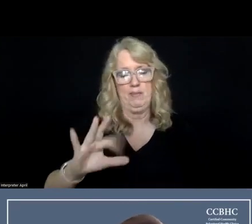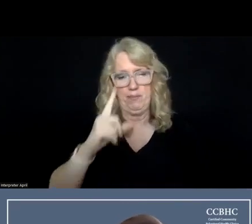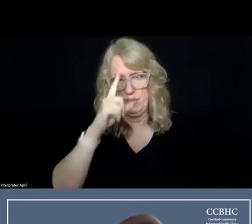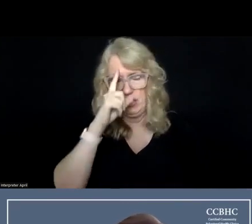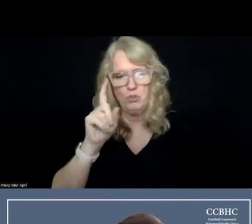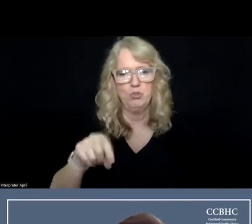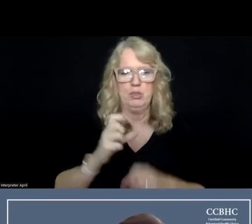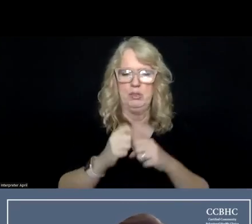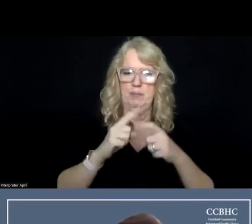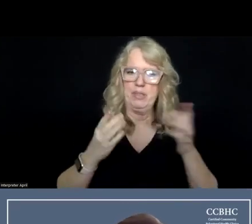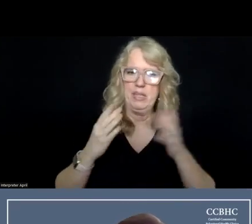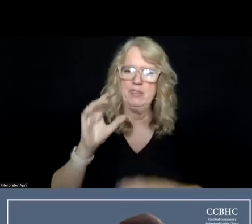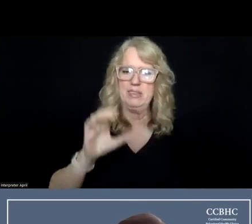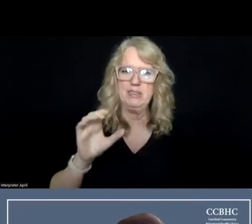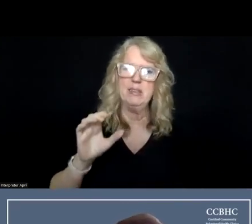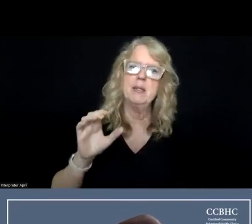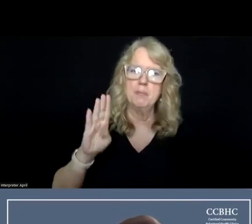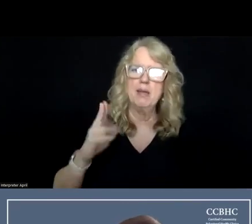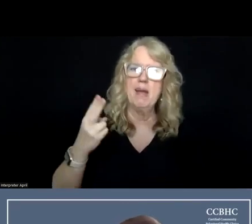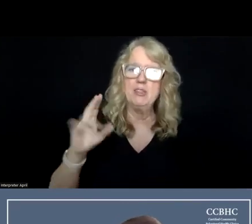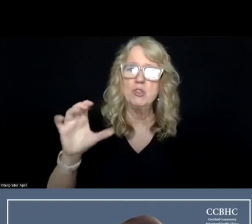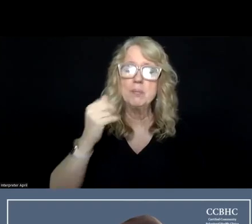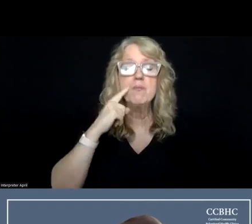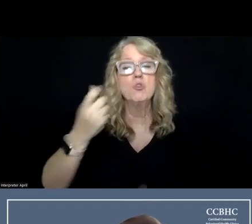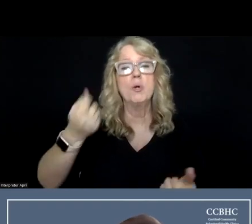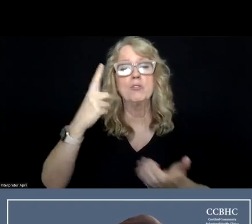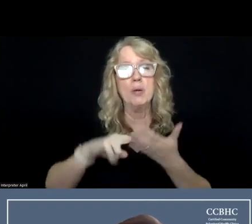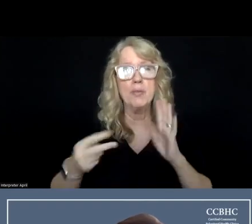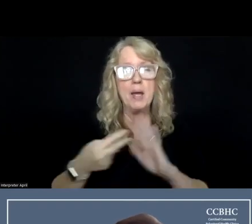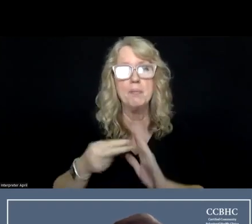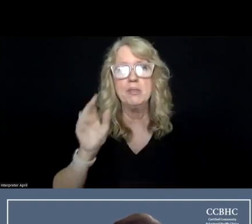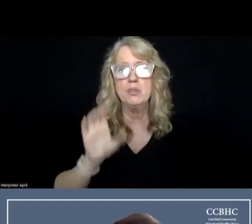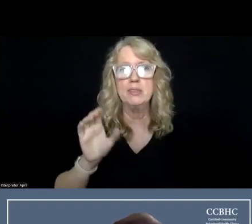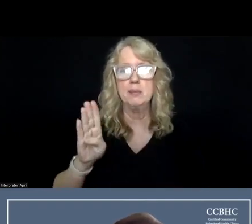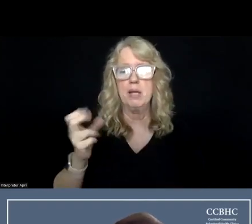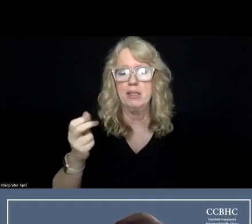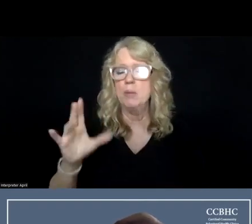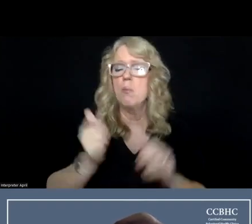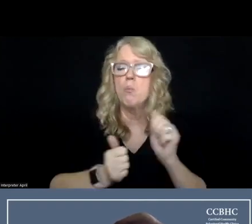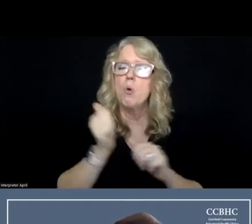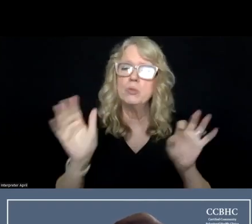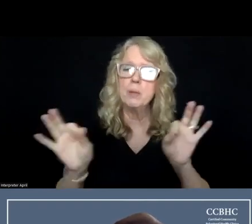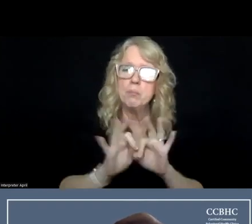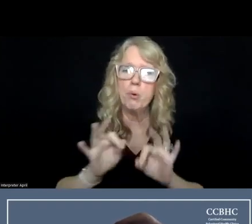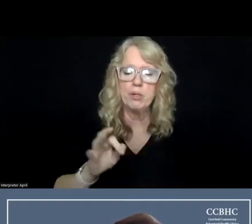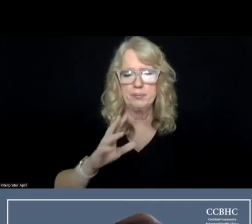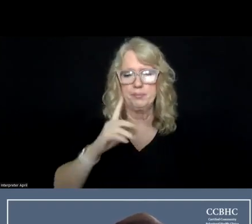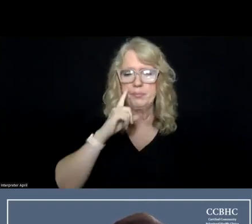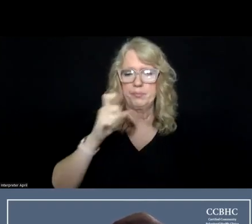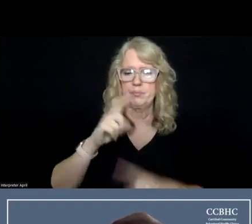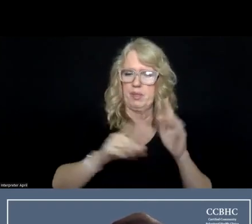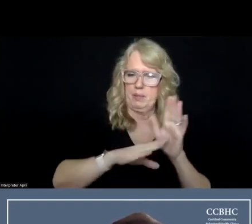get served by a CCBHC. And really, if you want to understand what a CCBHC is, the most important thing to do is to look at a set of federally